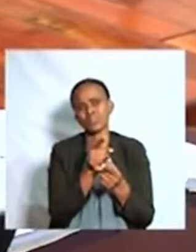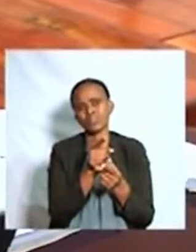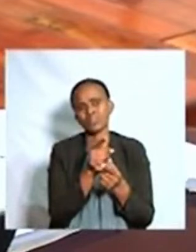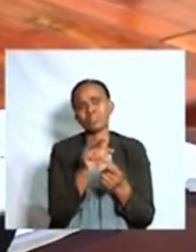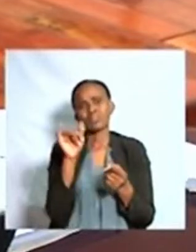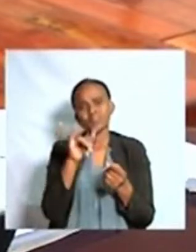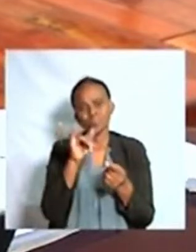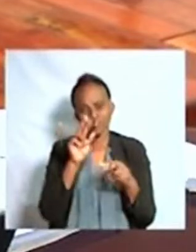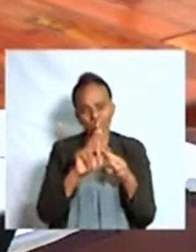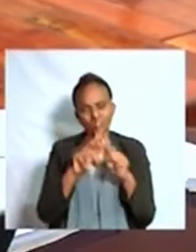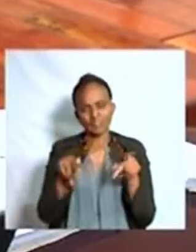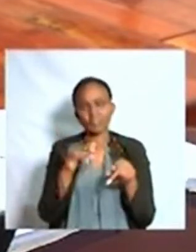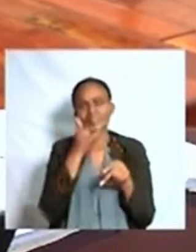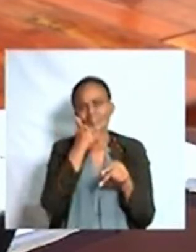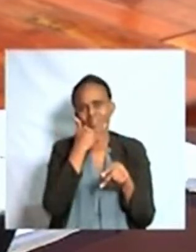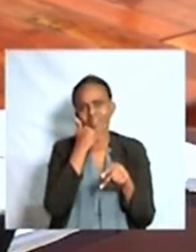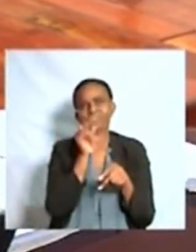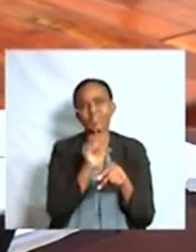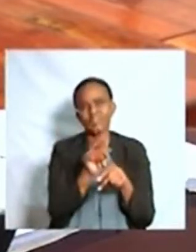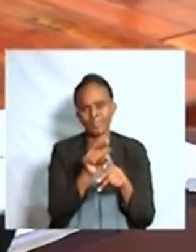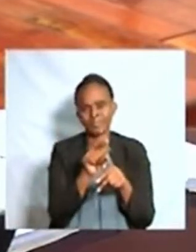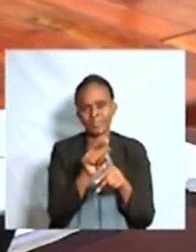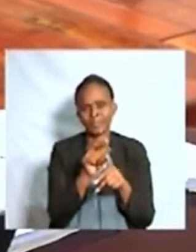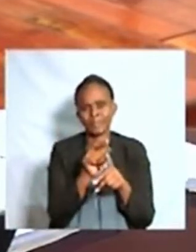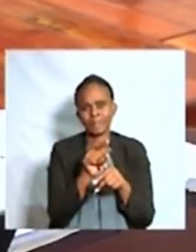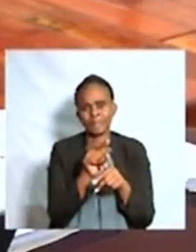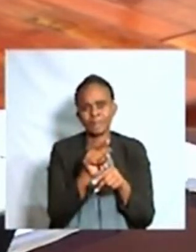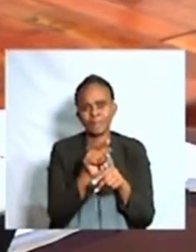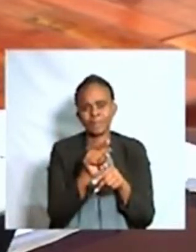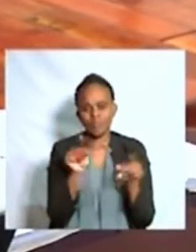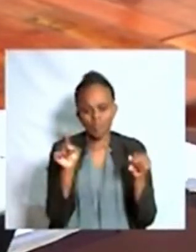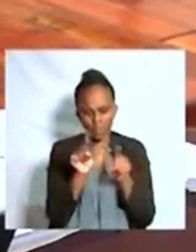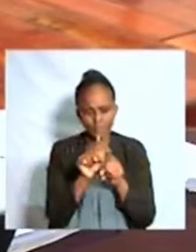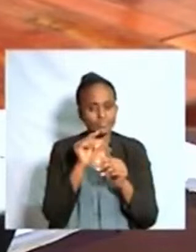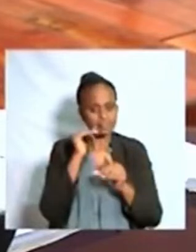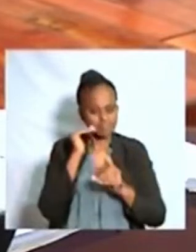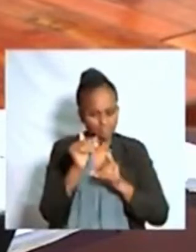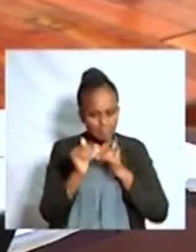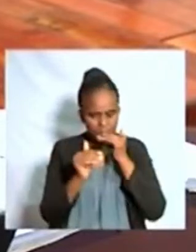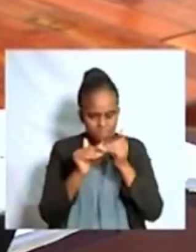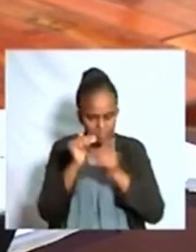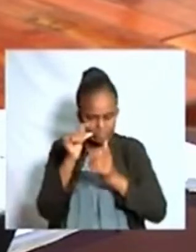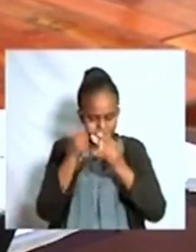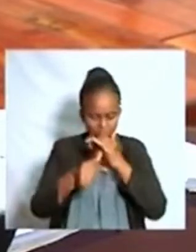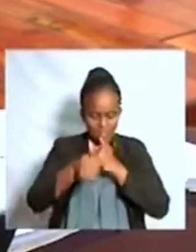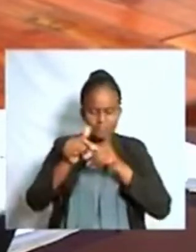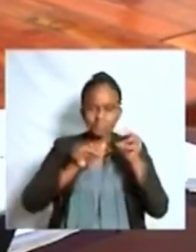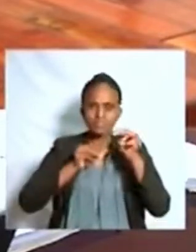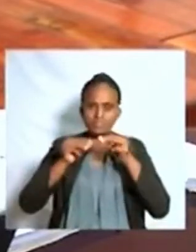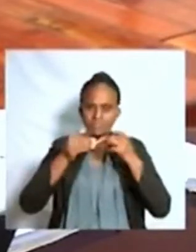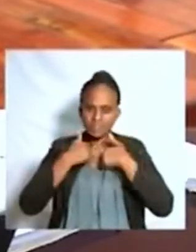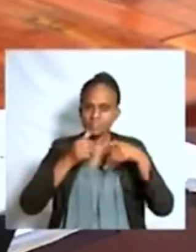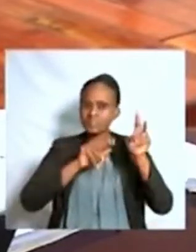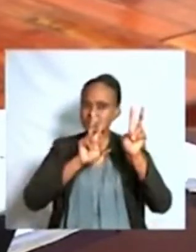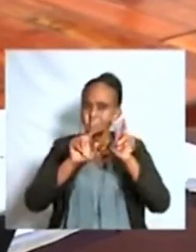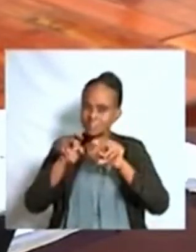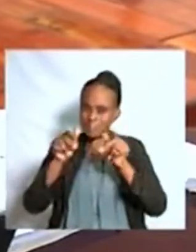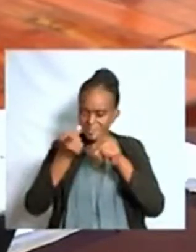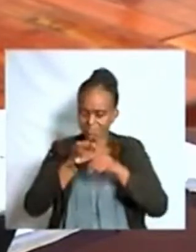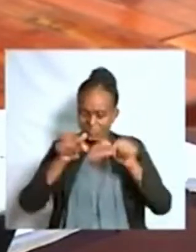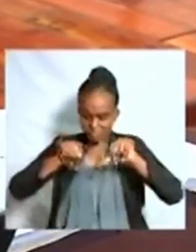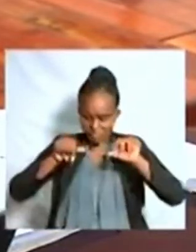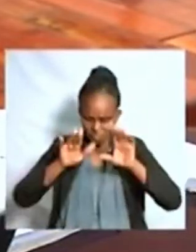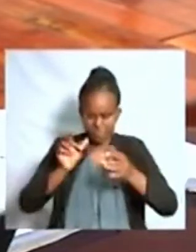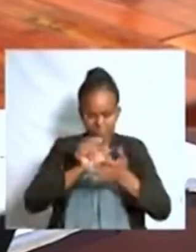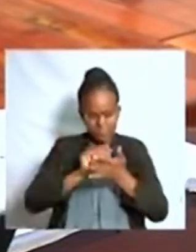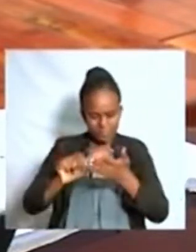Yes, Chair, it was wrong. And the step that management has taken following the observation by the auditor is to